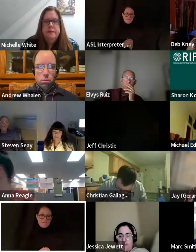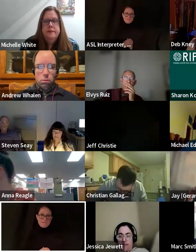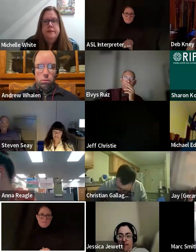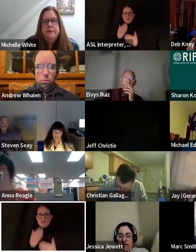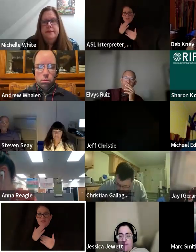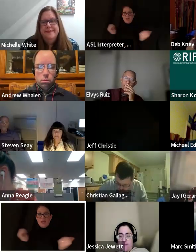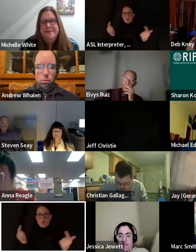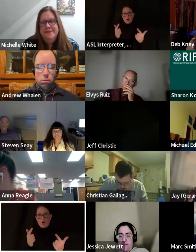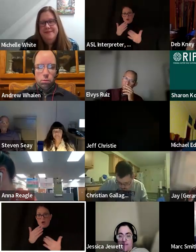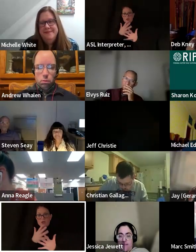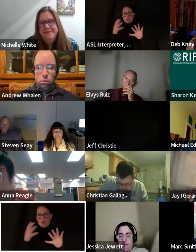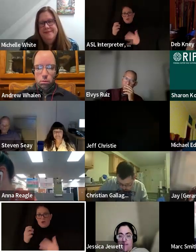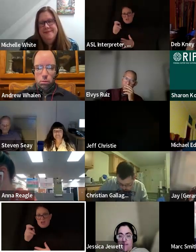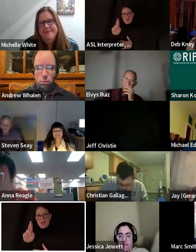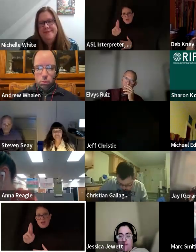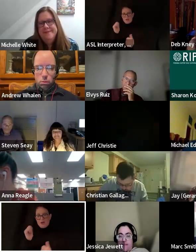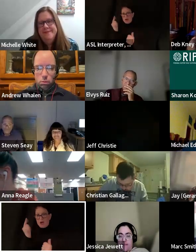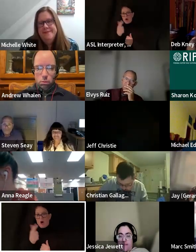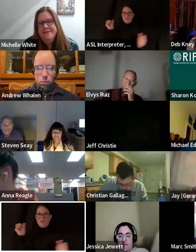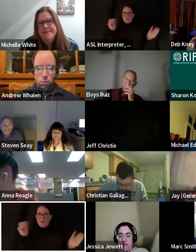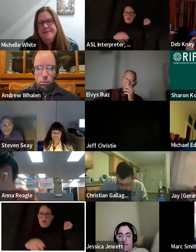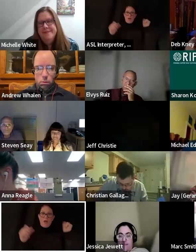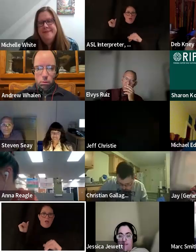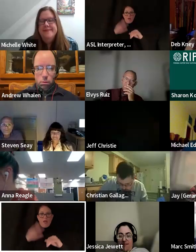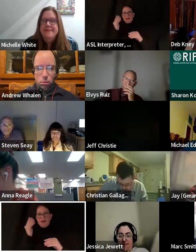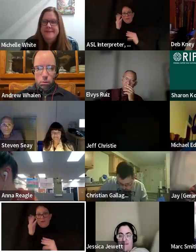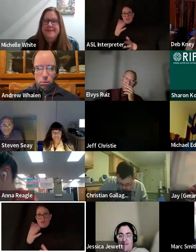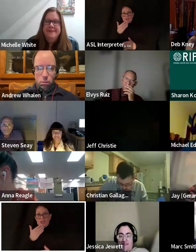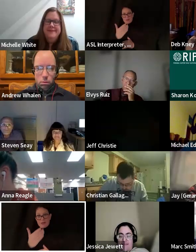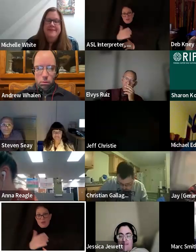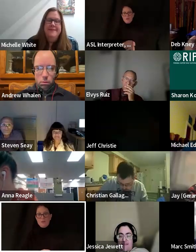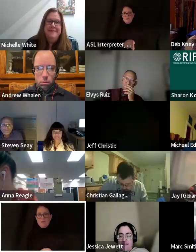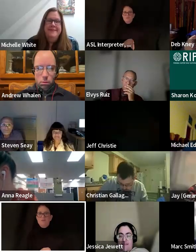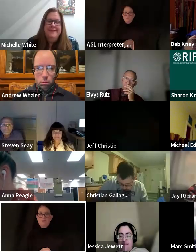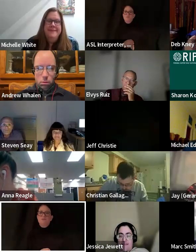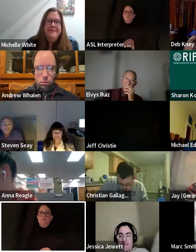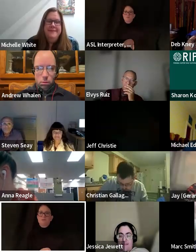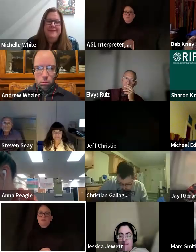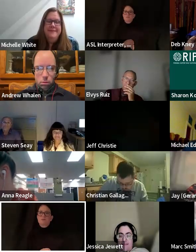Thank you very much, Heather, and everybody for all the information.